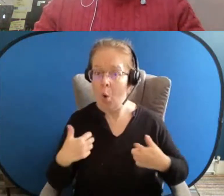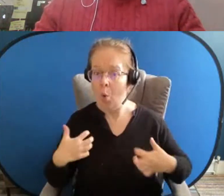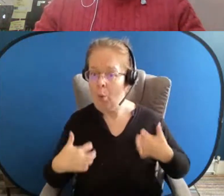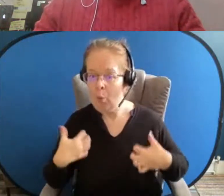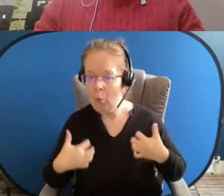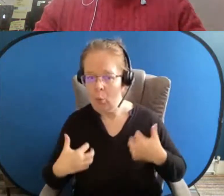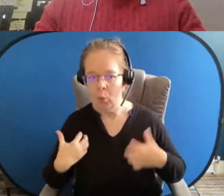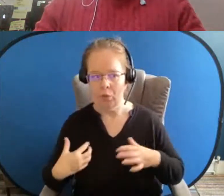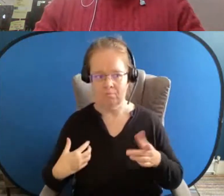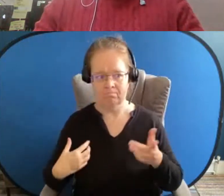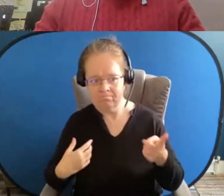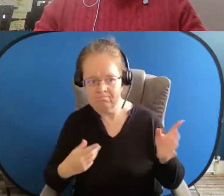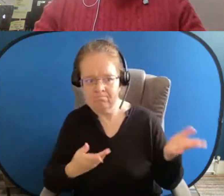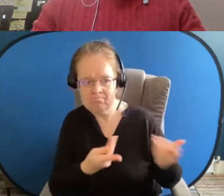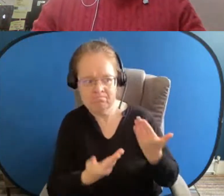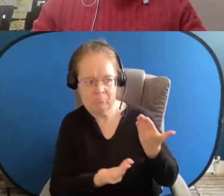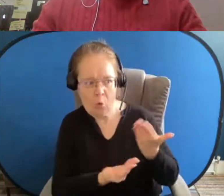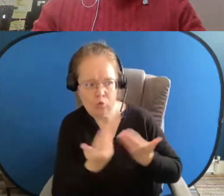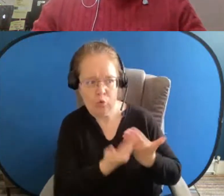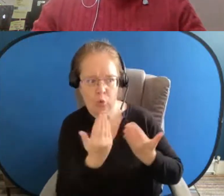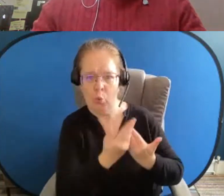excited to hear about the